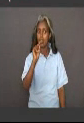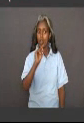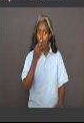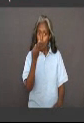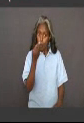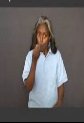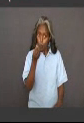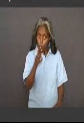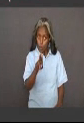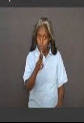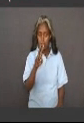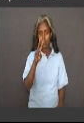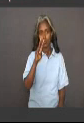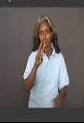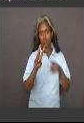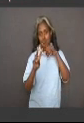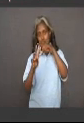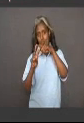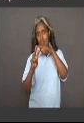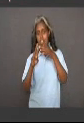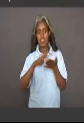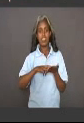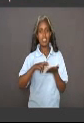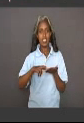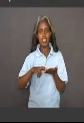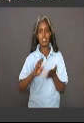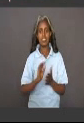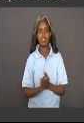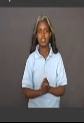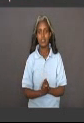or 2 pi radians.